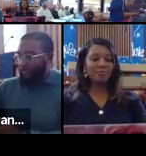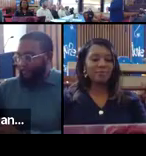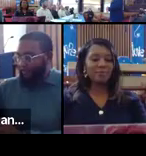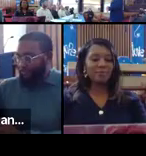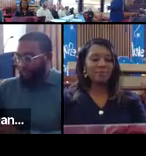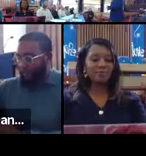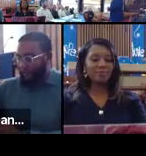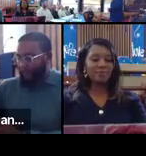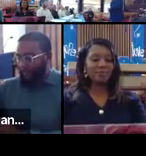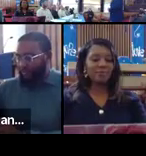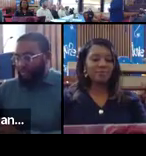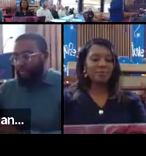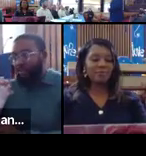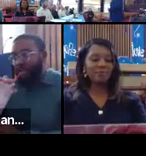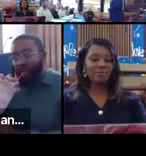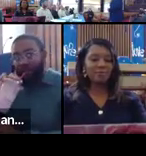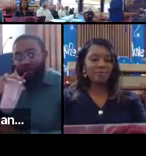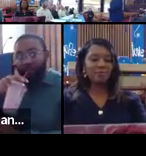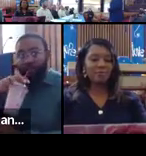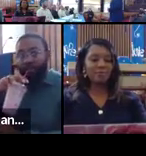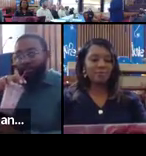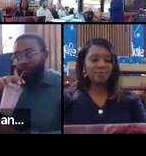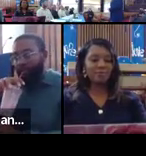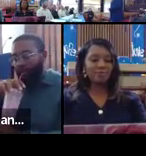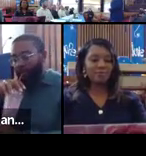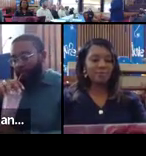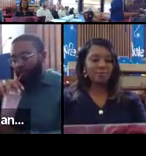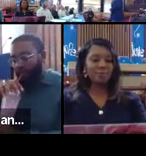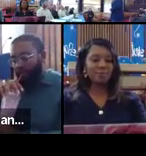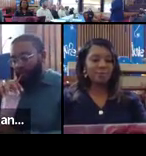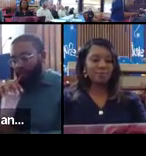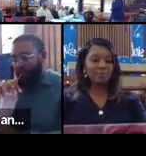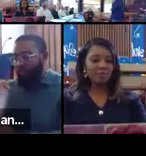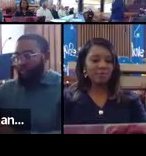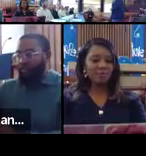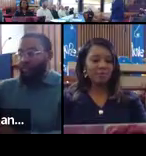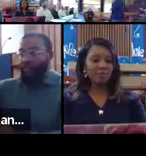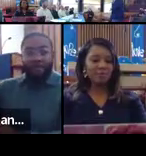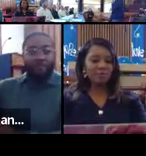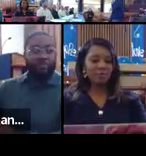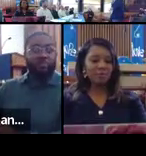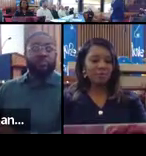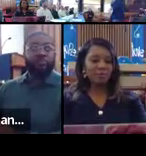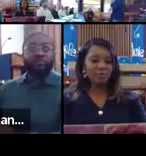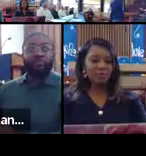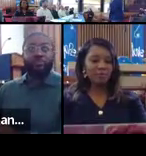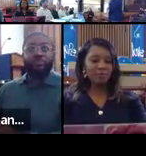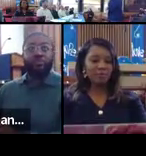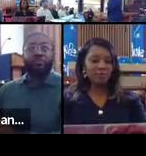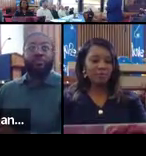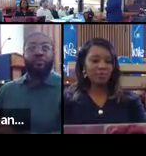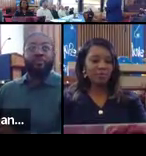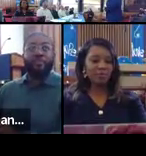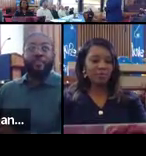implementation items that we can look to involve and invest in there too. The Neighborhood Plan Implementation